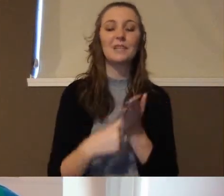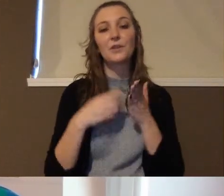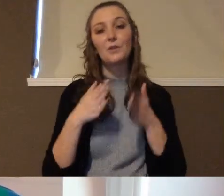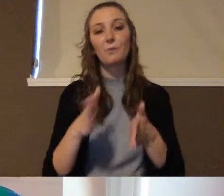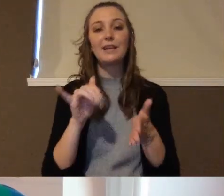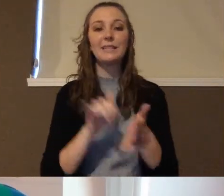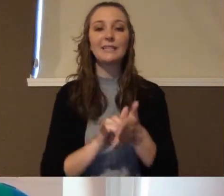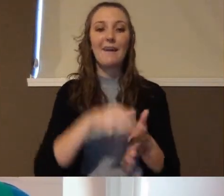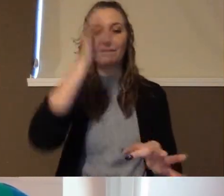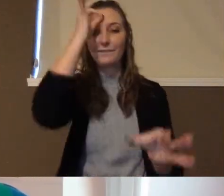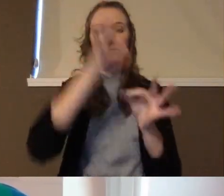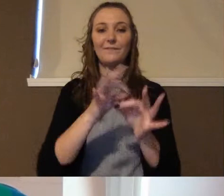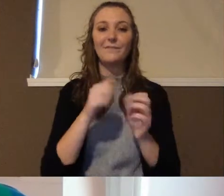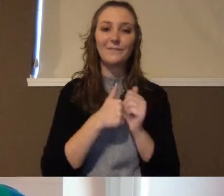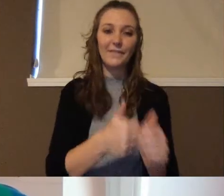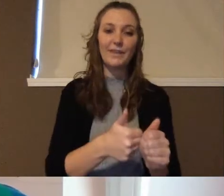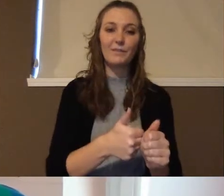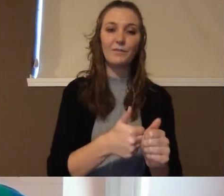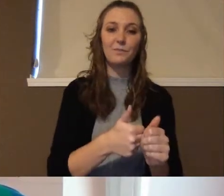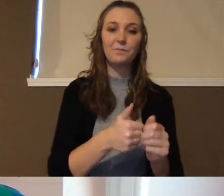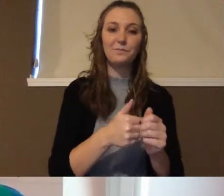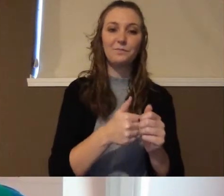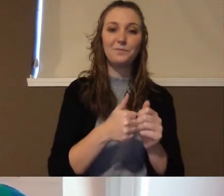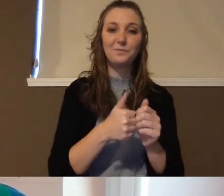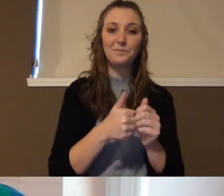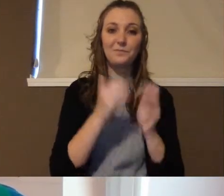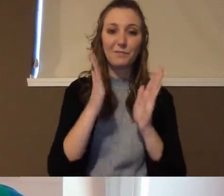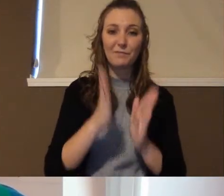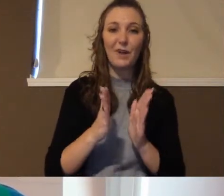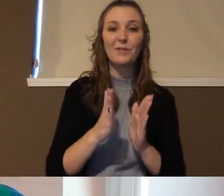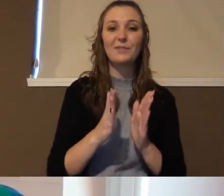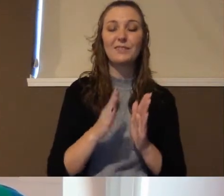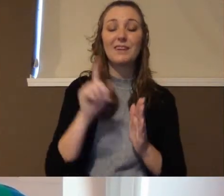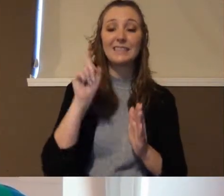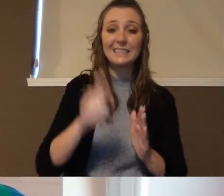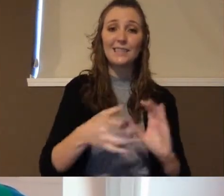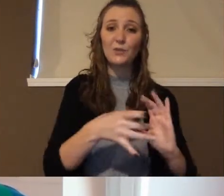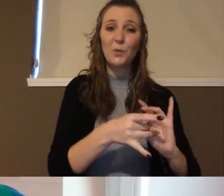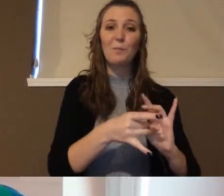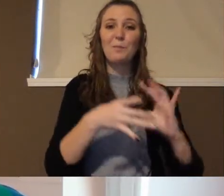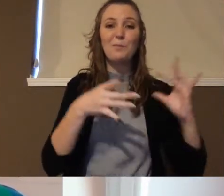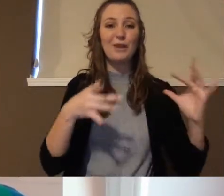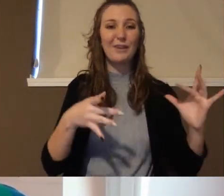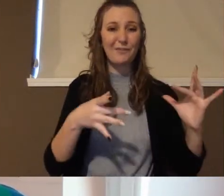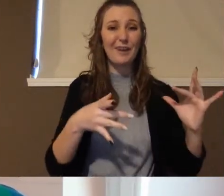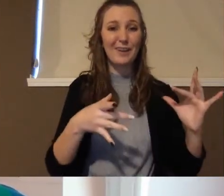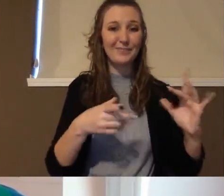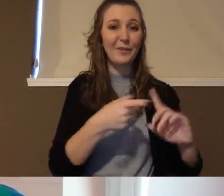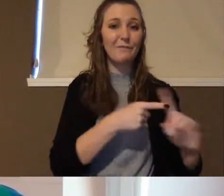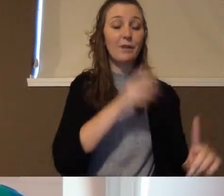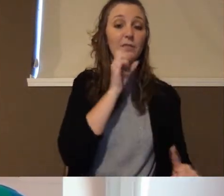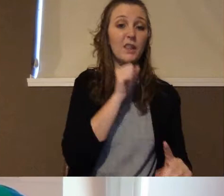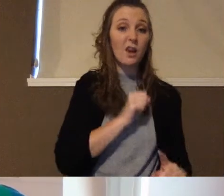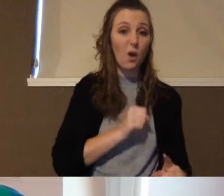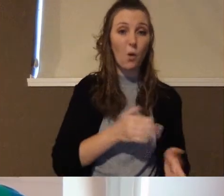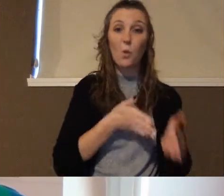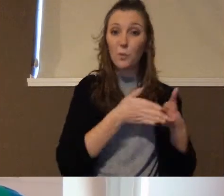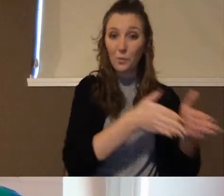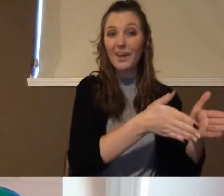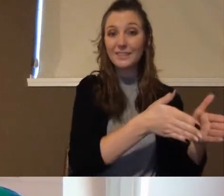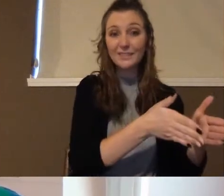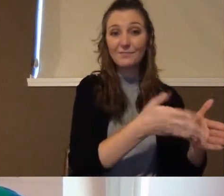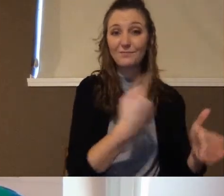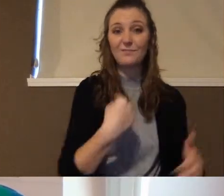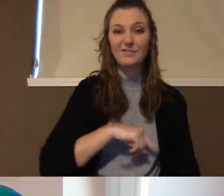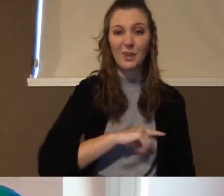of Jesus need to break free from the old ways that we have understood